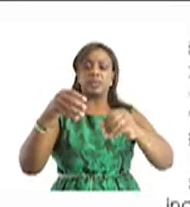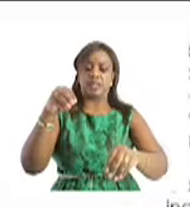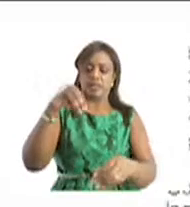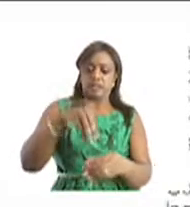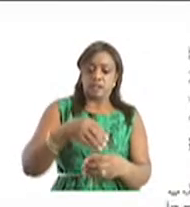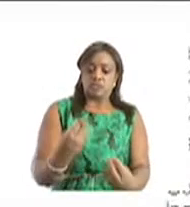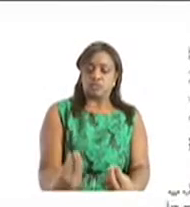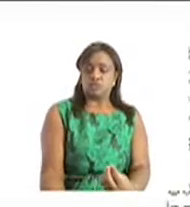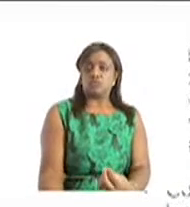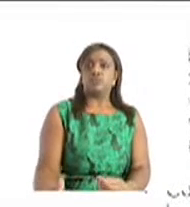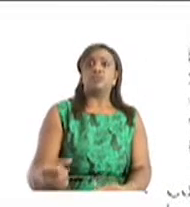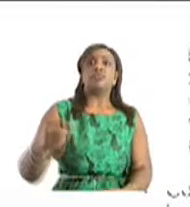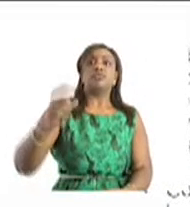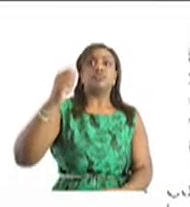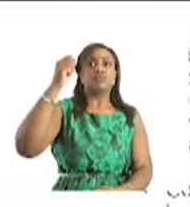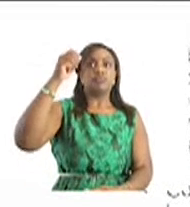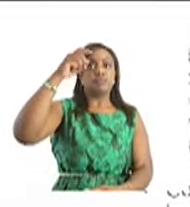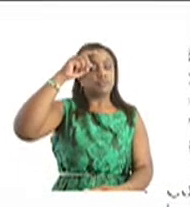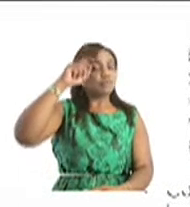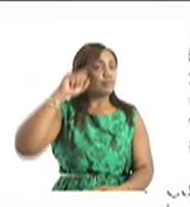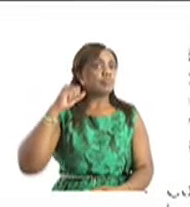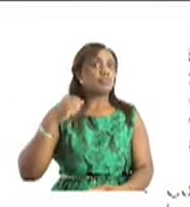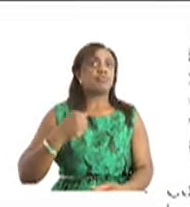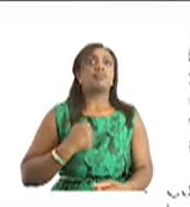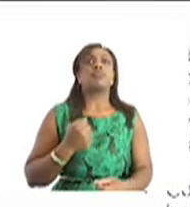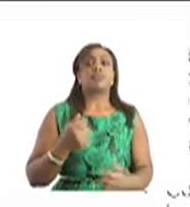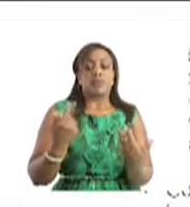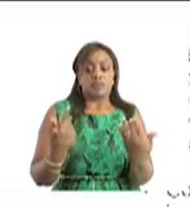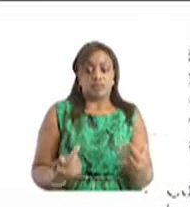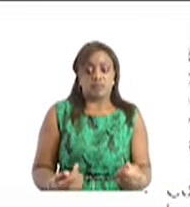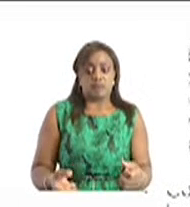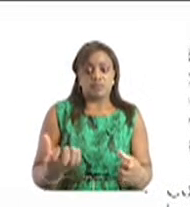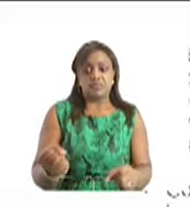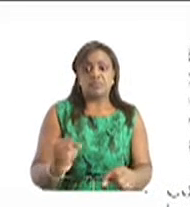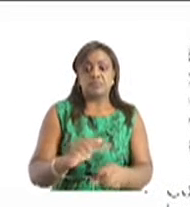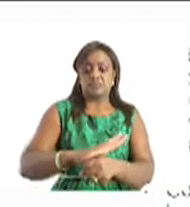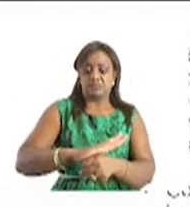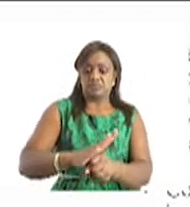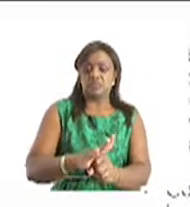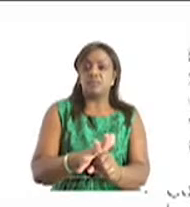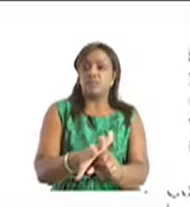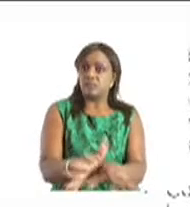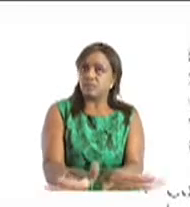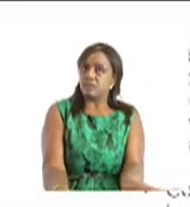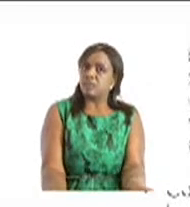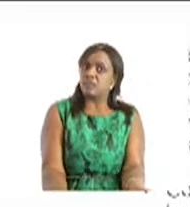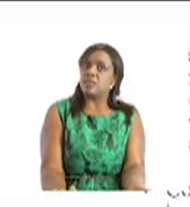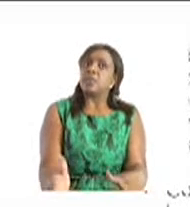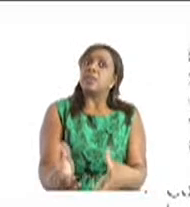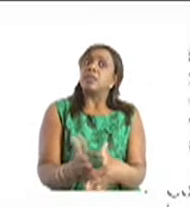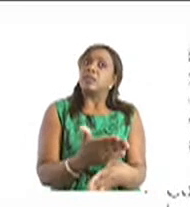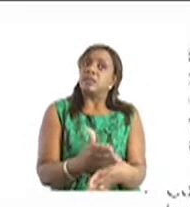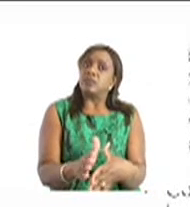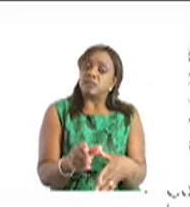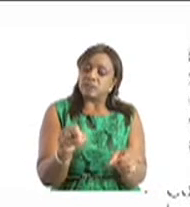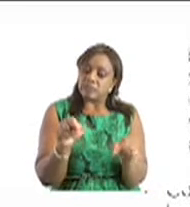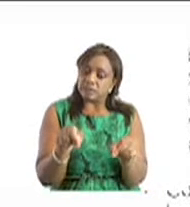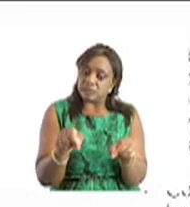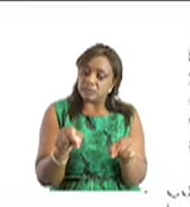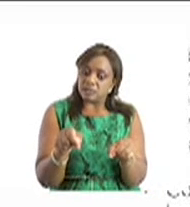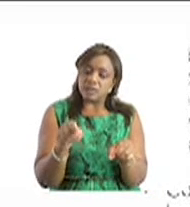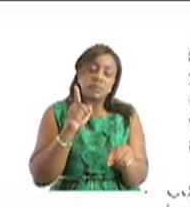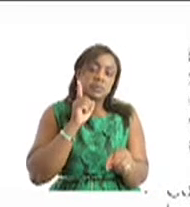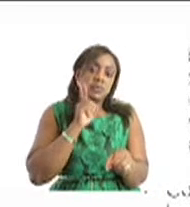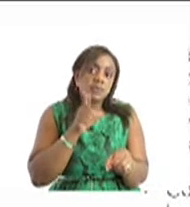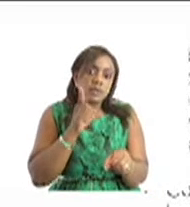children. And now with the current pandemic going on, COVID-19, it means that these households will find it very